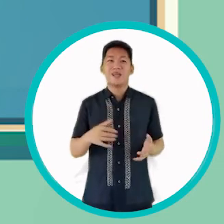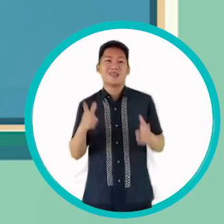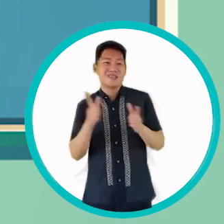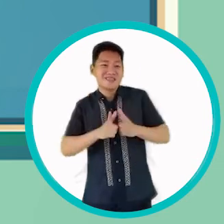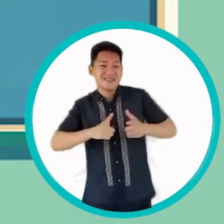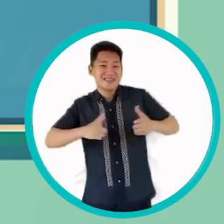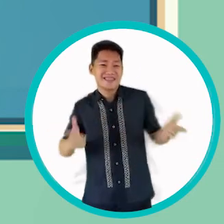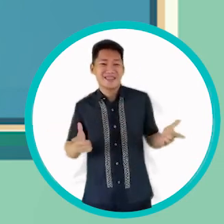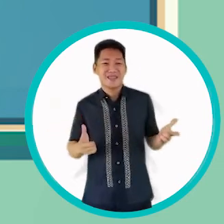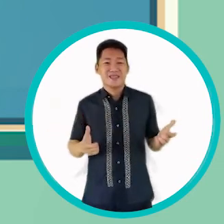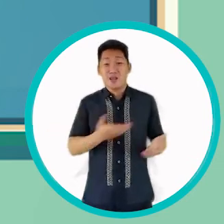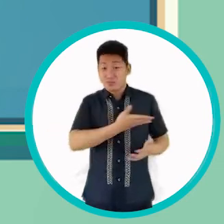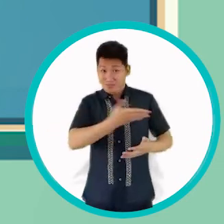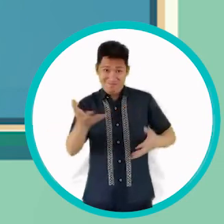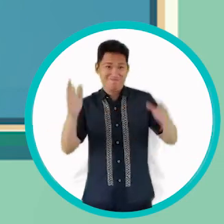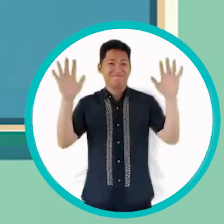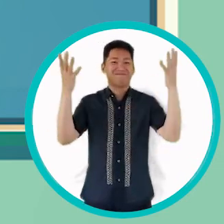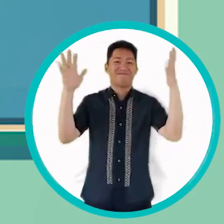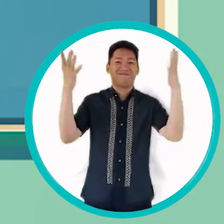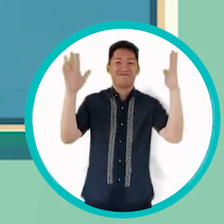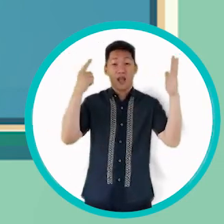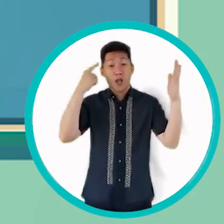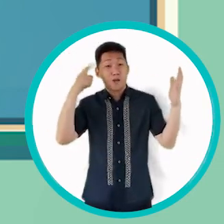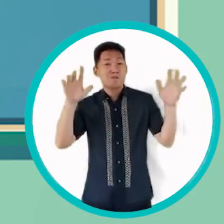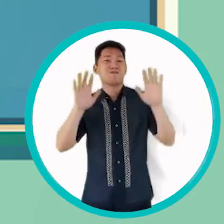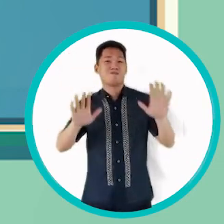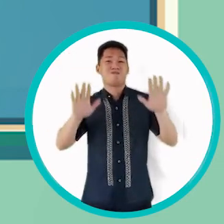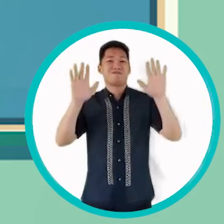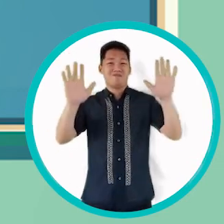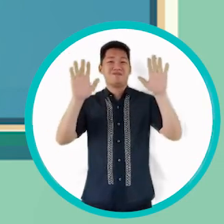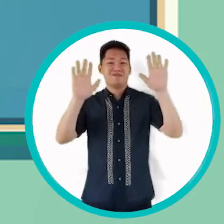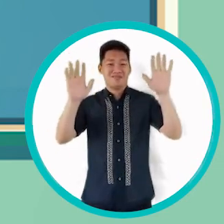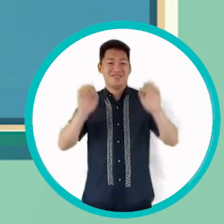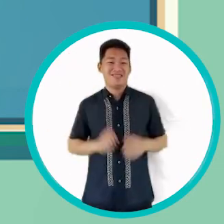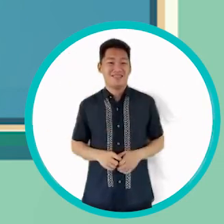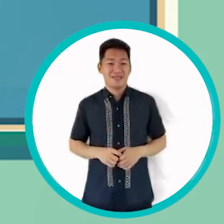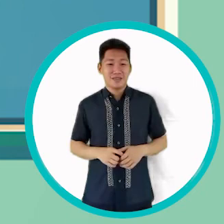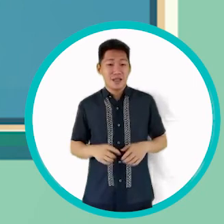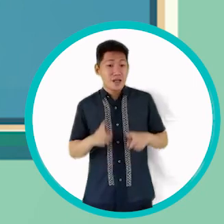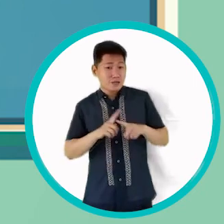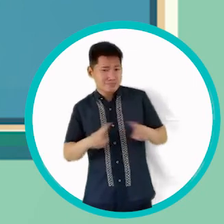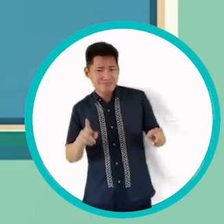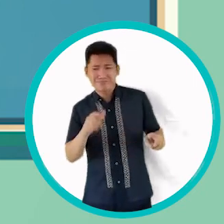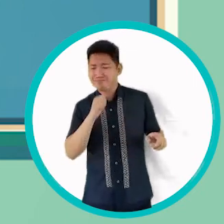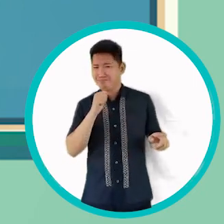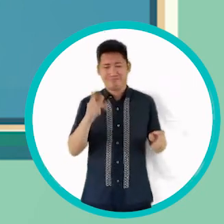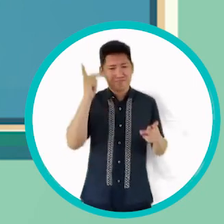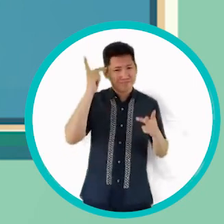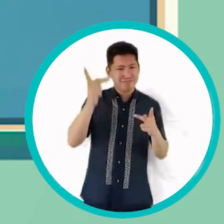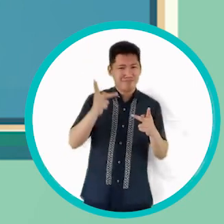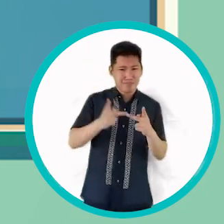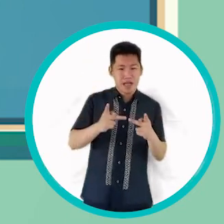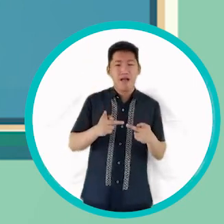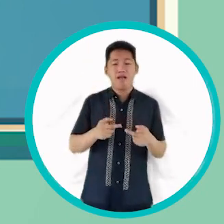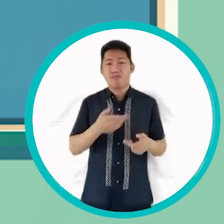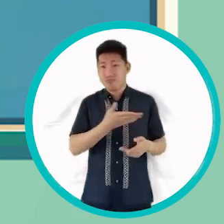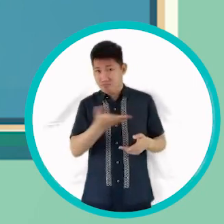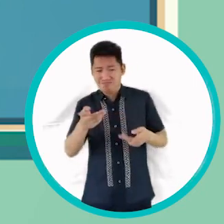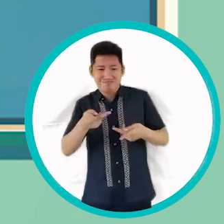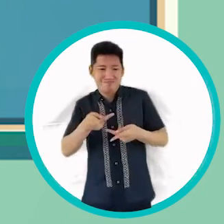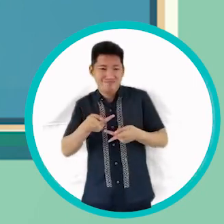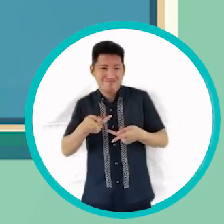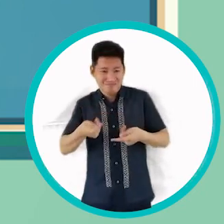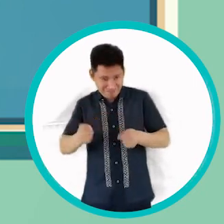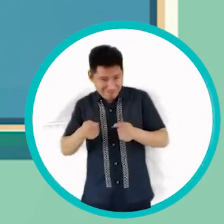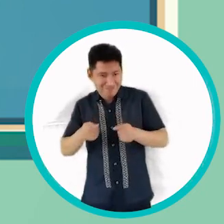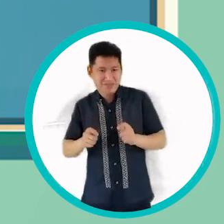That's great! For that, you deserve claps for excellence! But for those who didn't get it perfectly, just keep